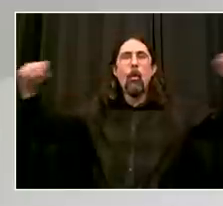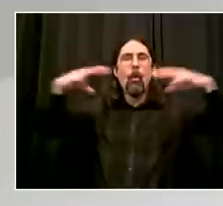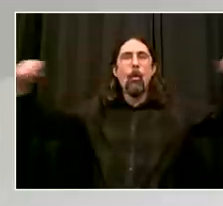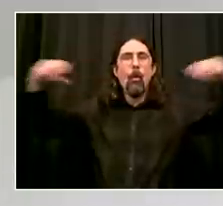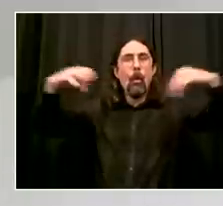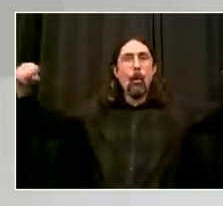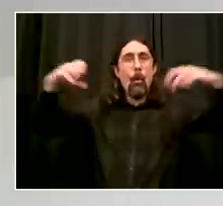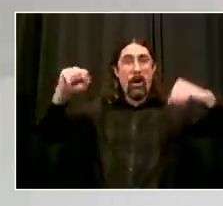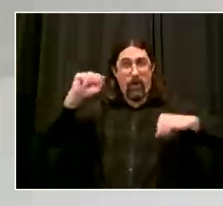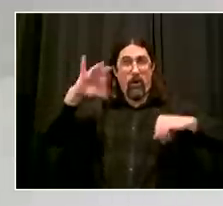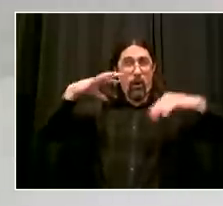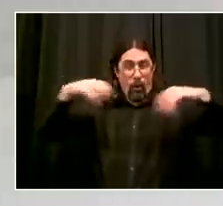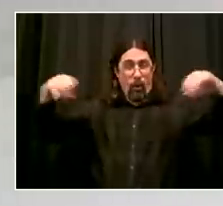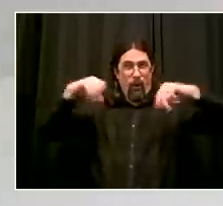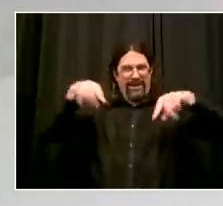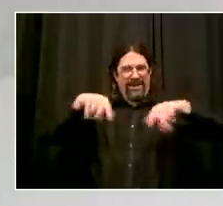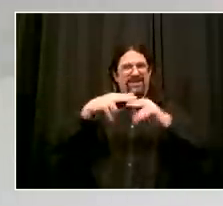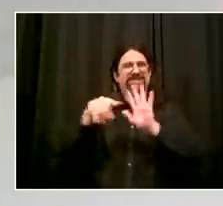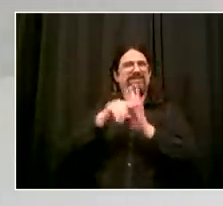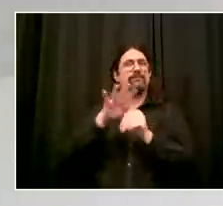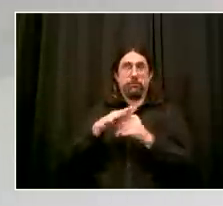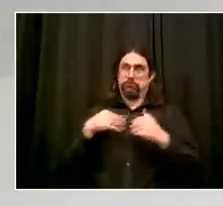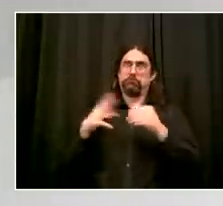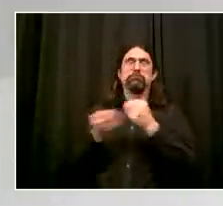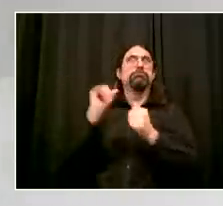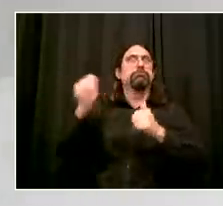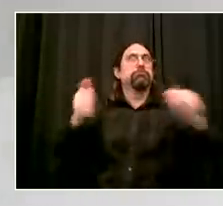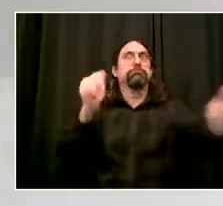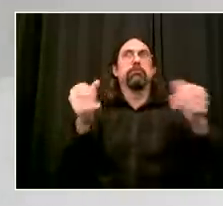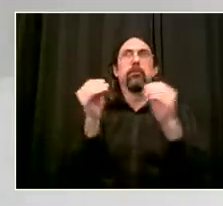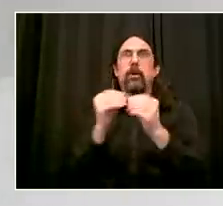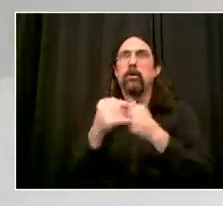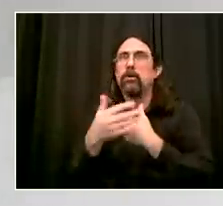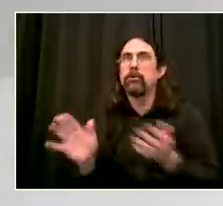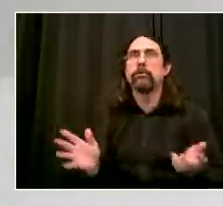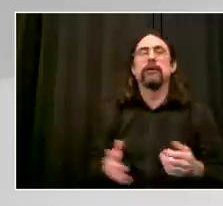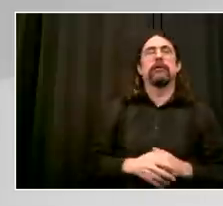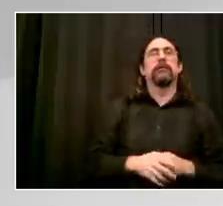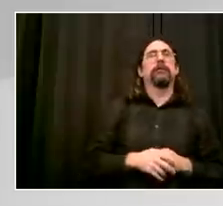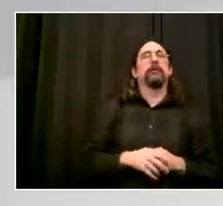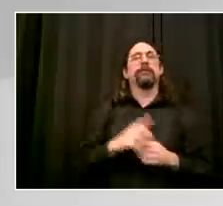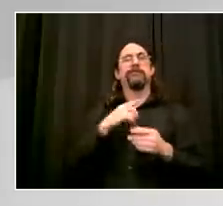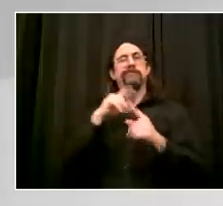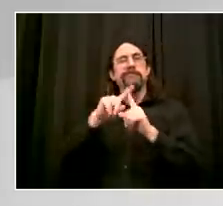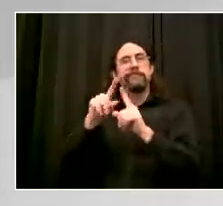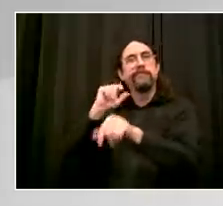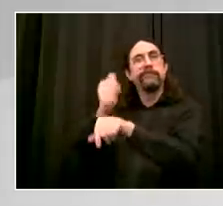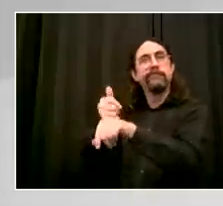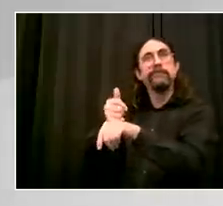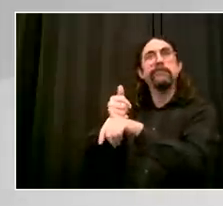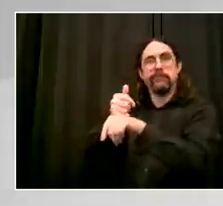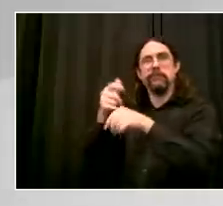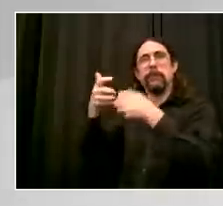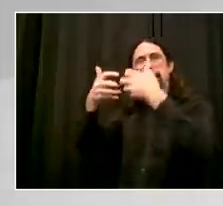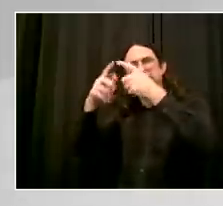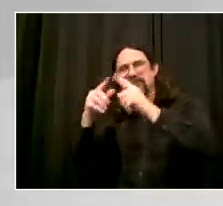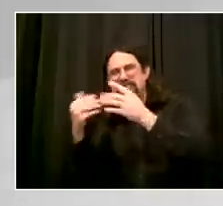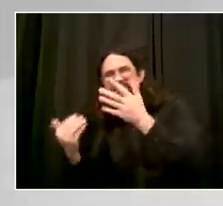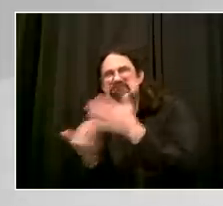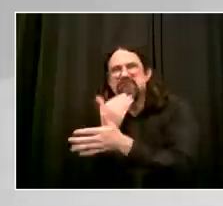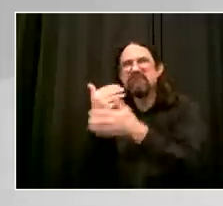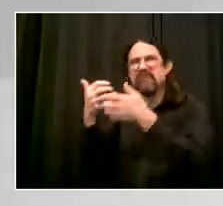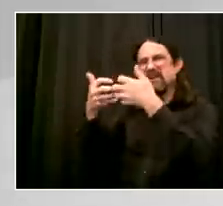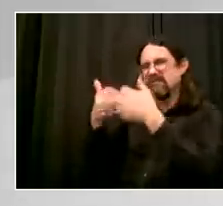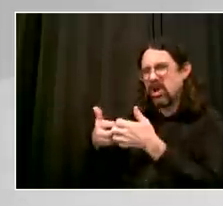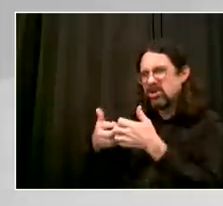to a variety of rooms so that patients can request things from their nurses,